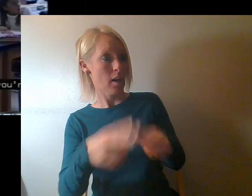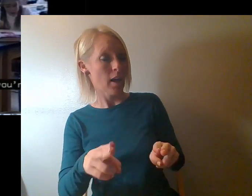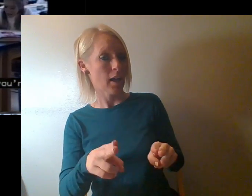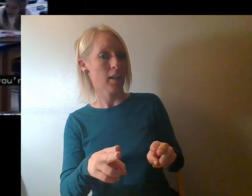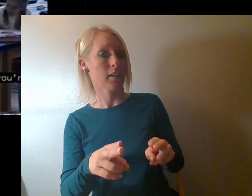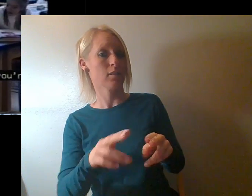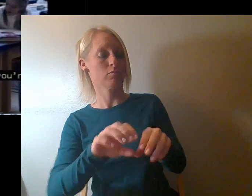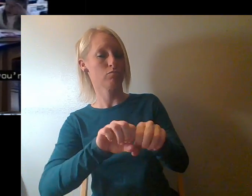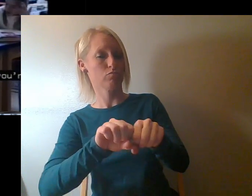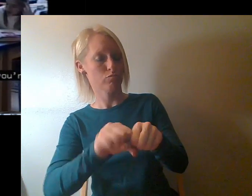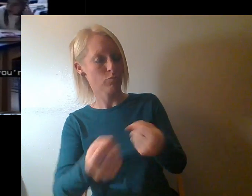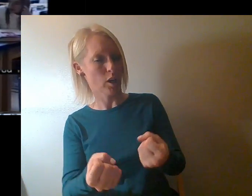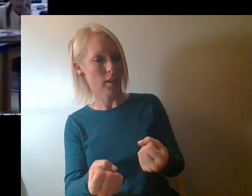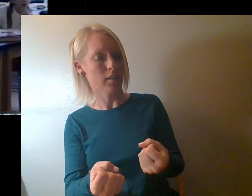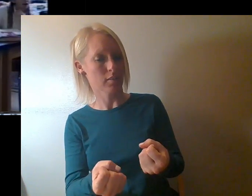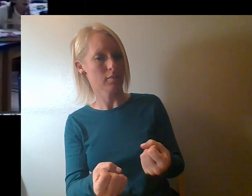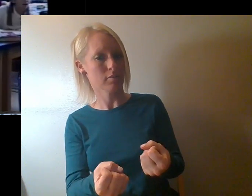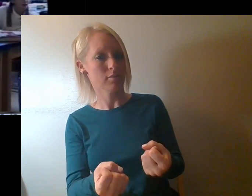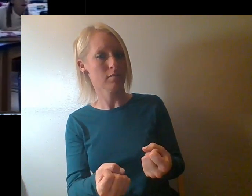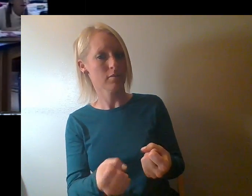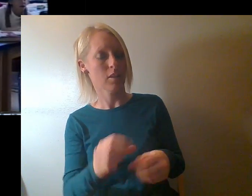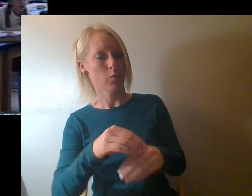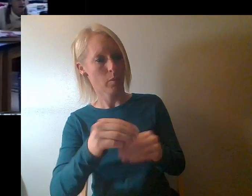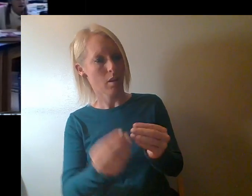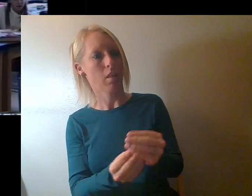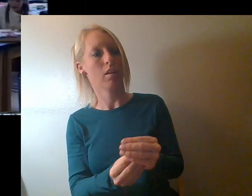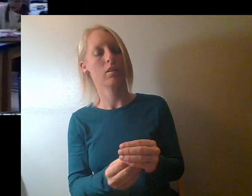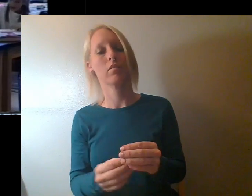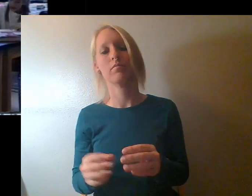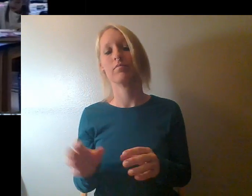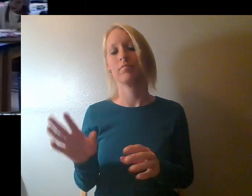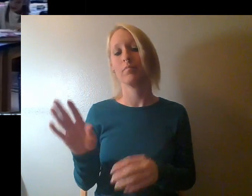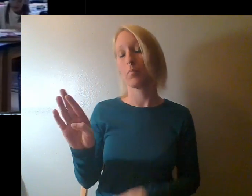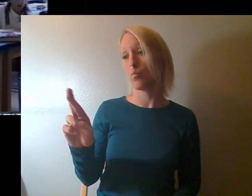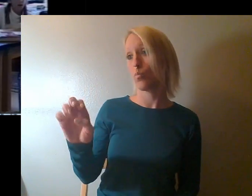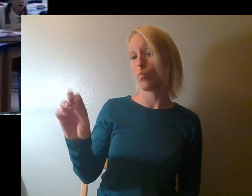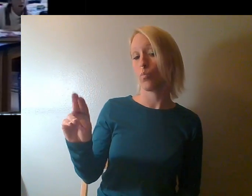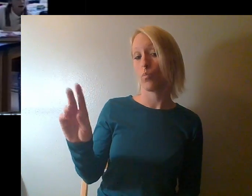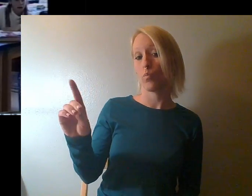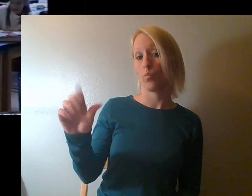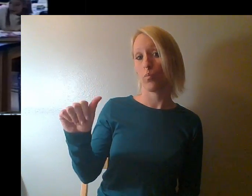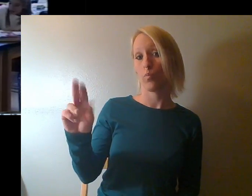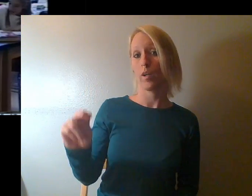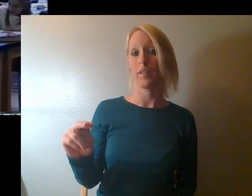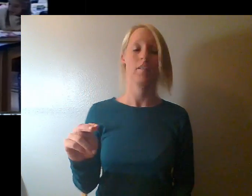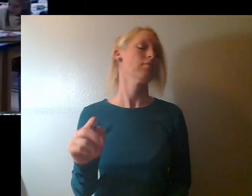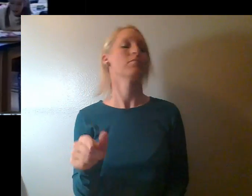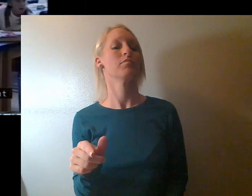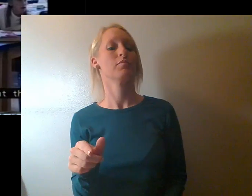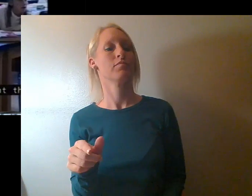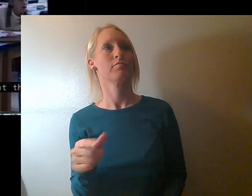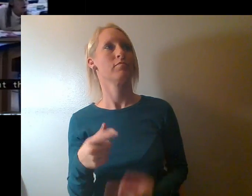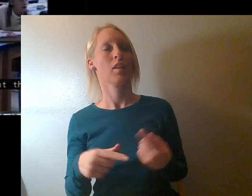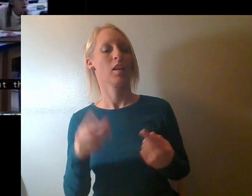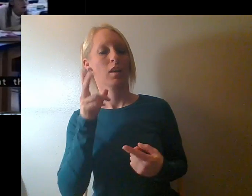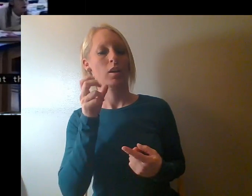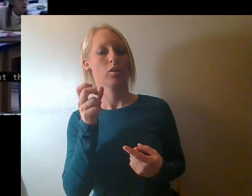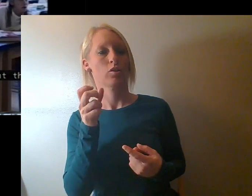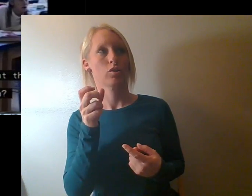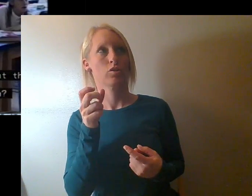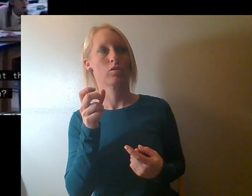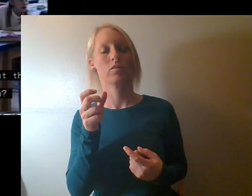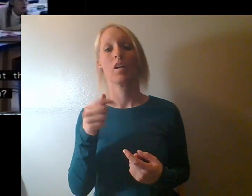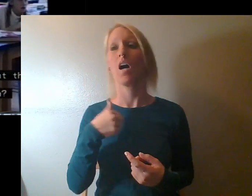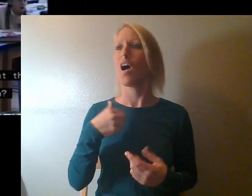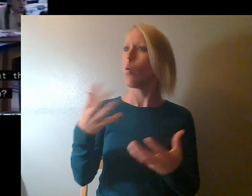it. How about Brendan? We had to do it in grade. We took a straw and blew the egg out the other side. Yeah, but see, I want the membrane. I want the